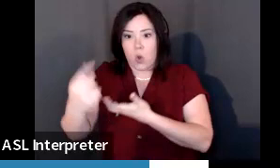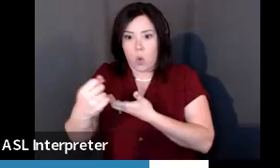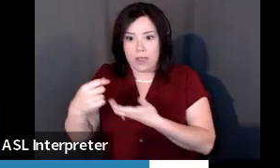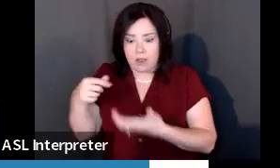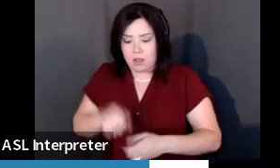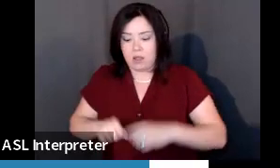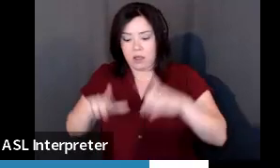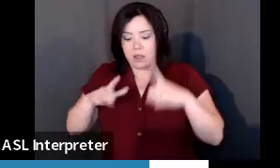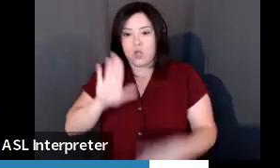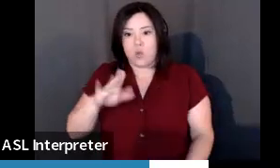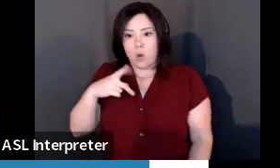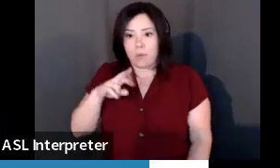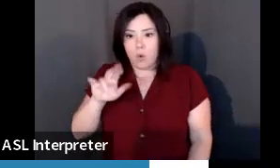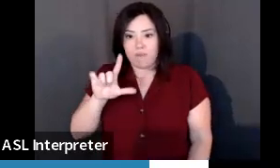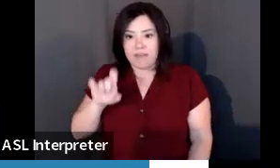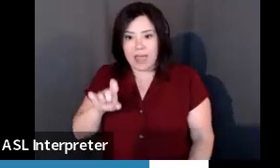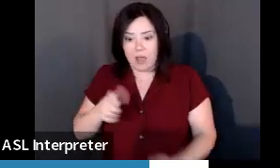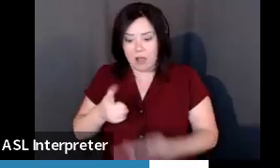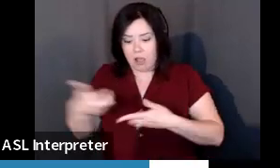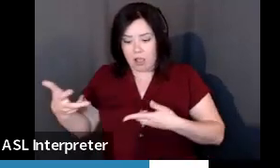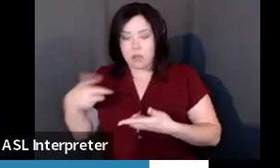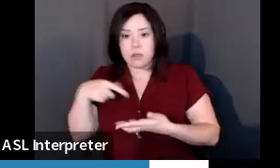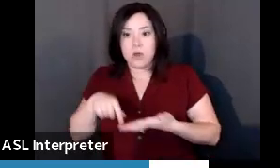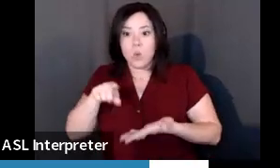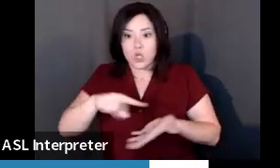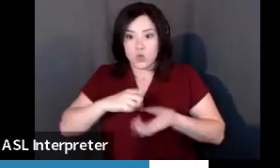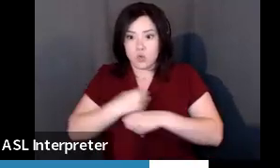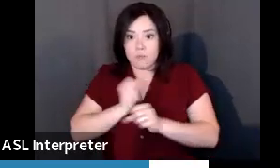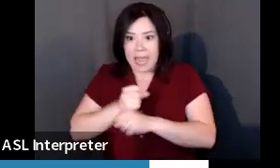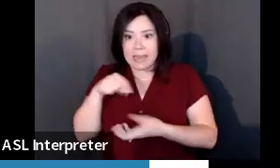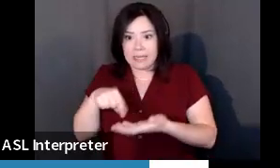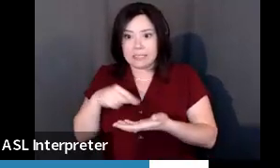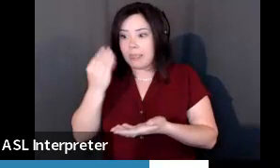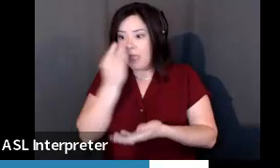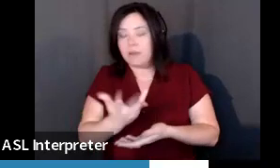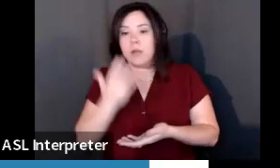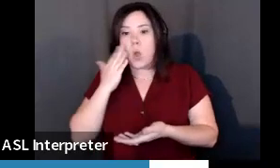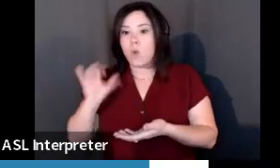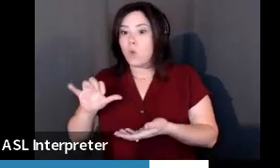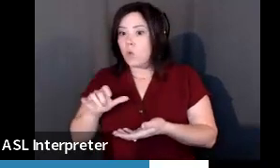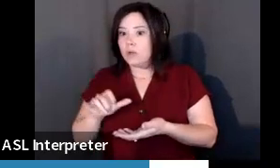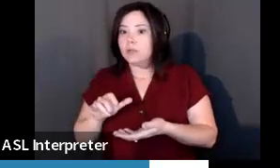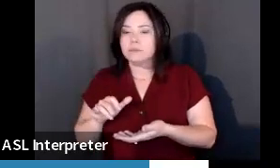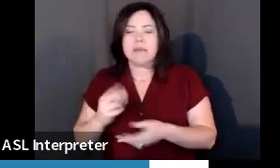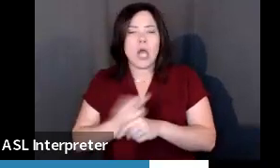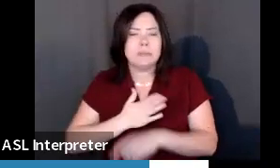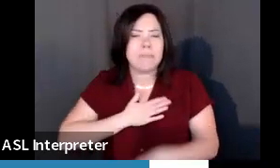would pop up about you that you have created that lets them know, okay, so I'll use my profile as an